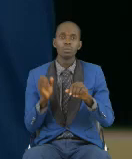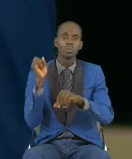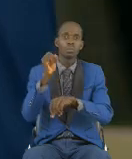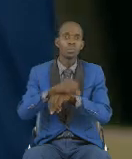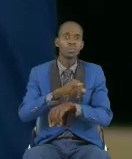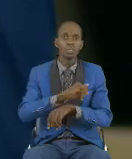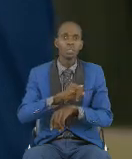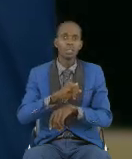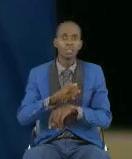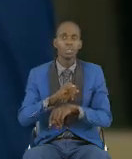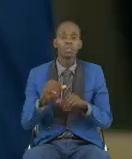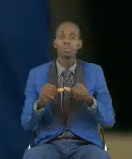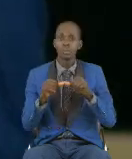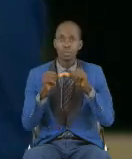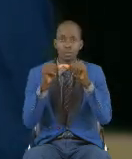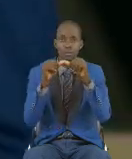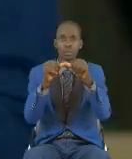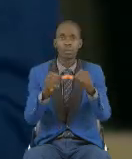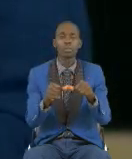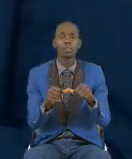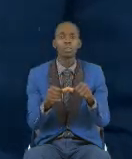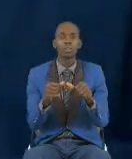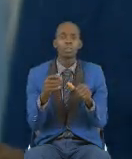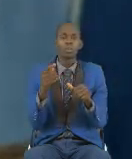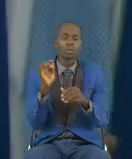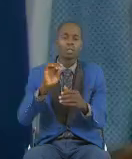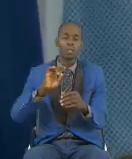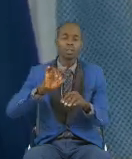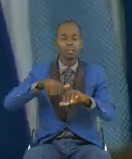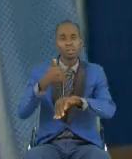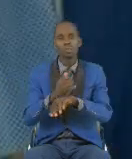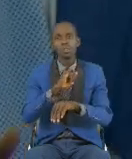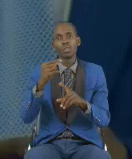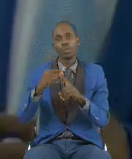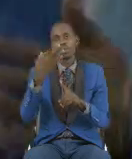is perseveringly reaffirming the word of God.